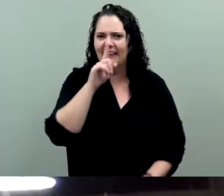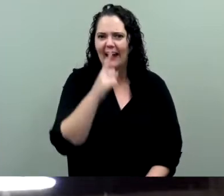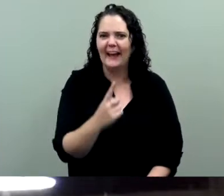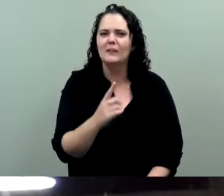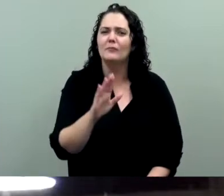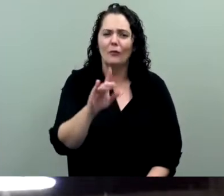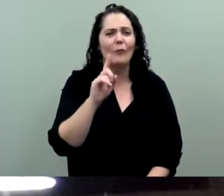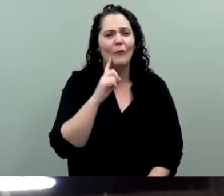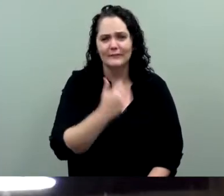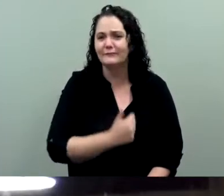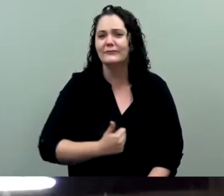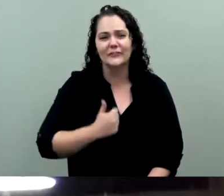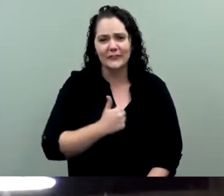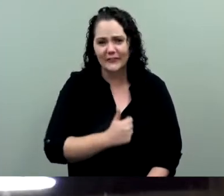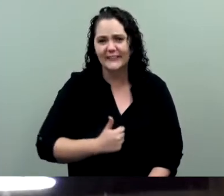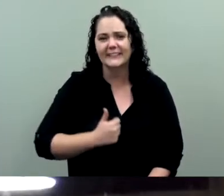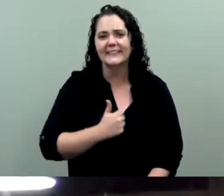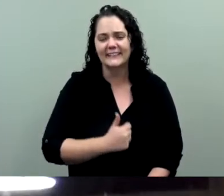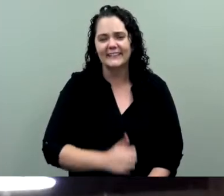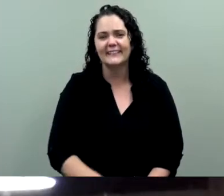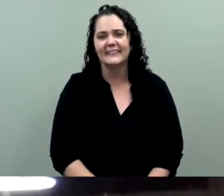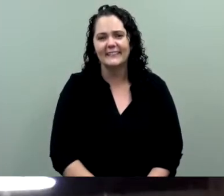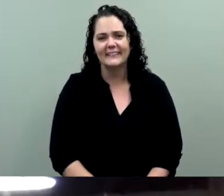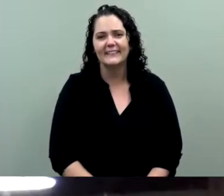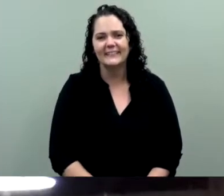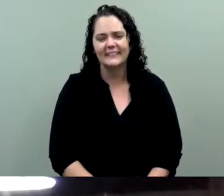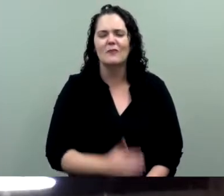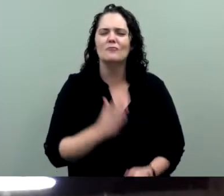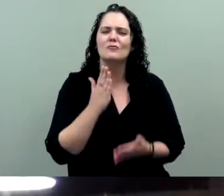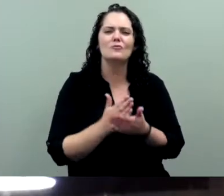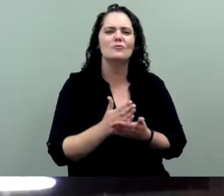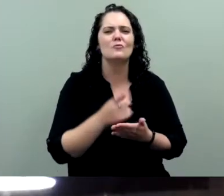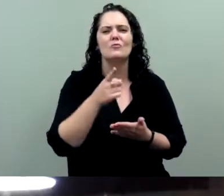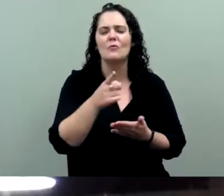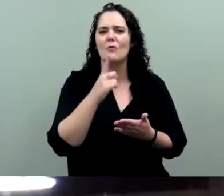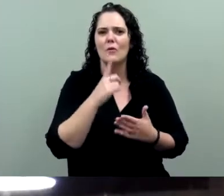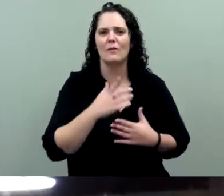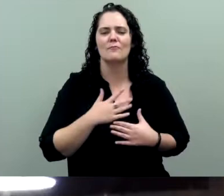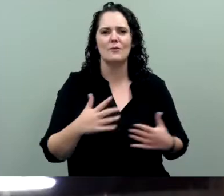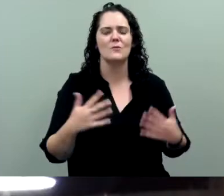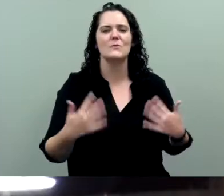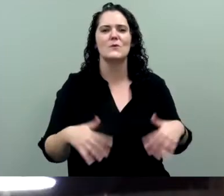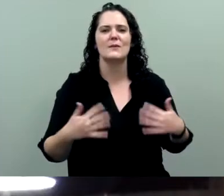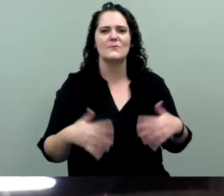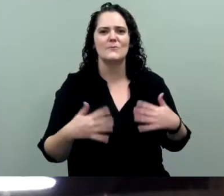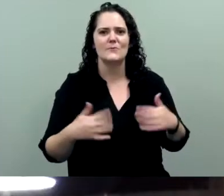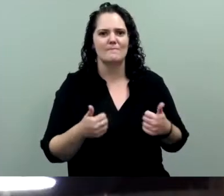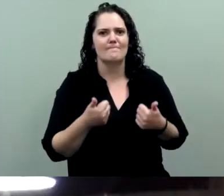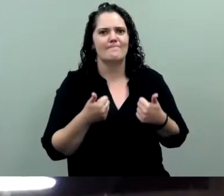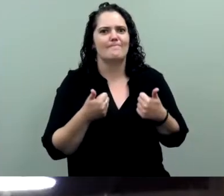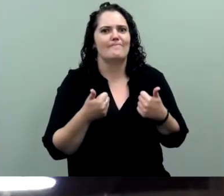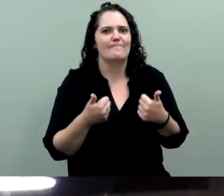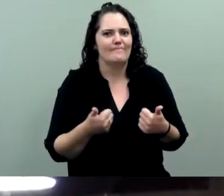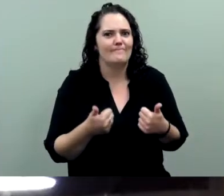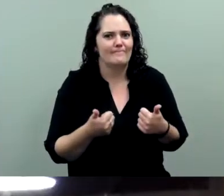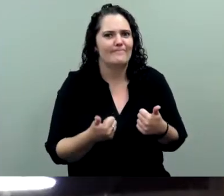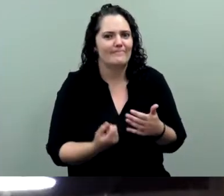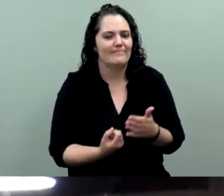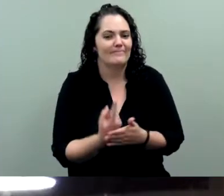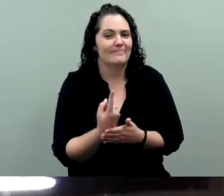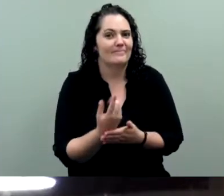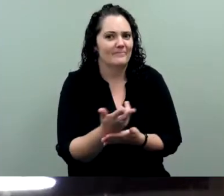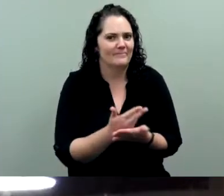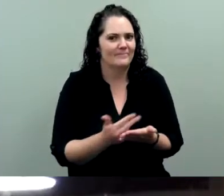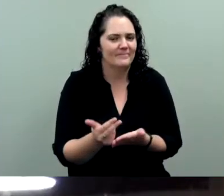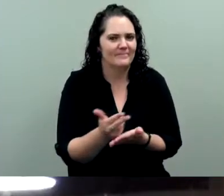It'll really loosen you up, free you up, and I think you'll be really surprised by the results that you get. Now, I'll say right here at the beginning, my